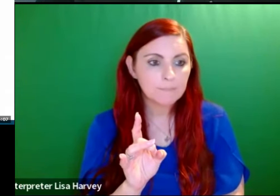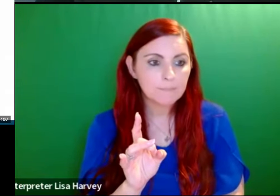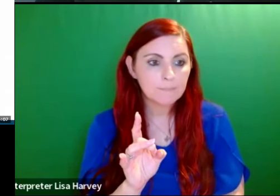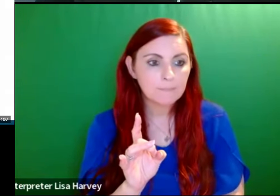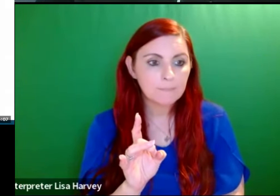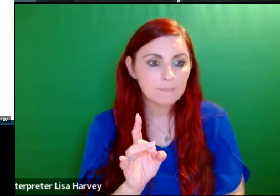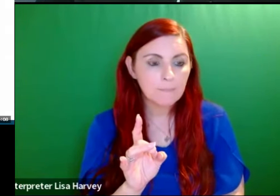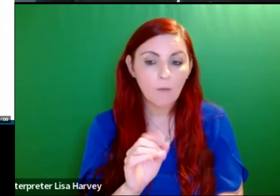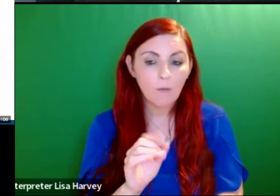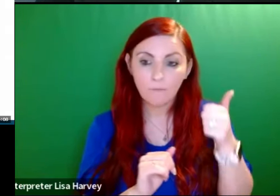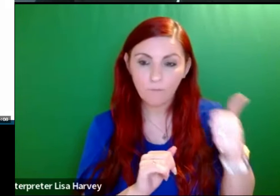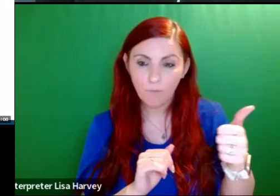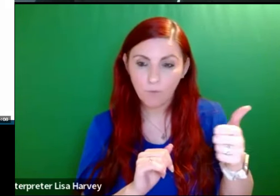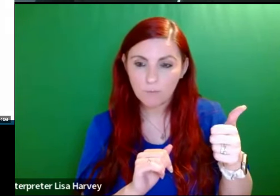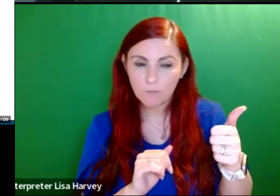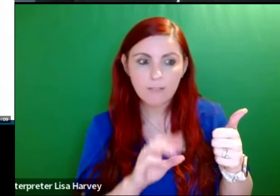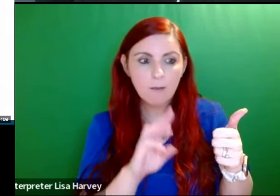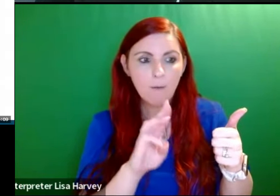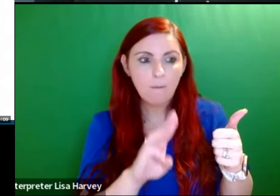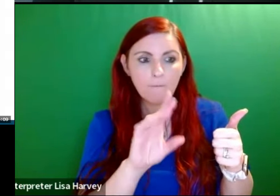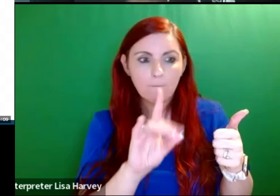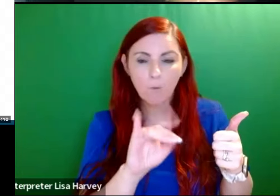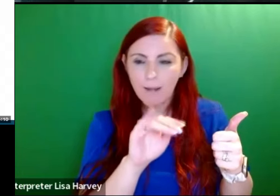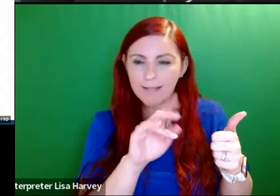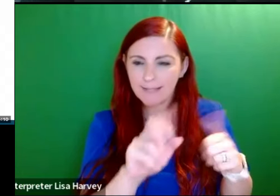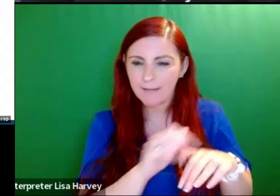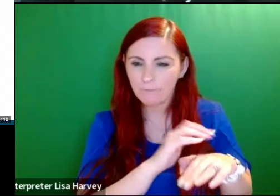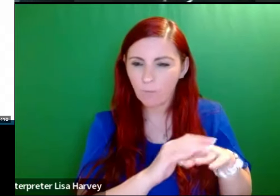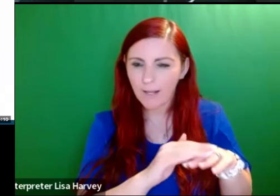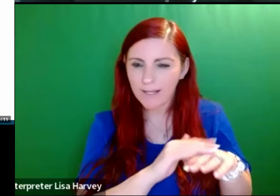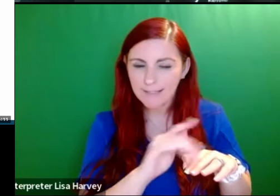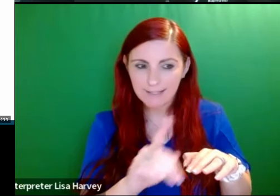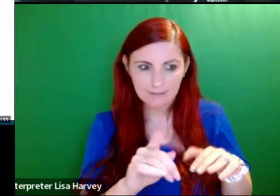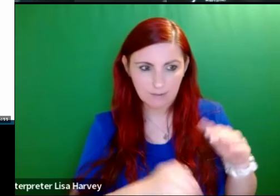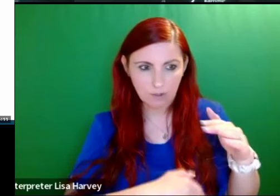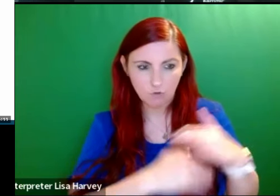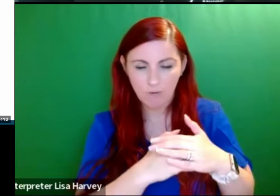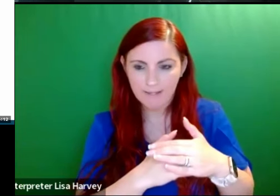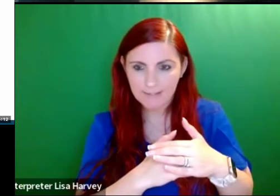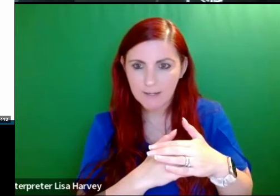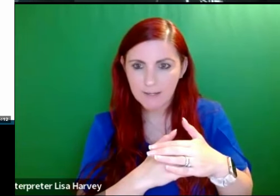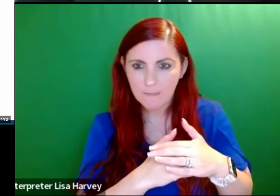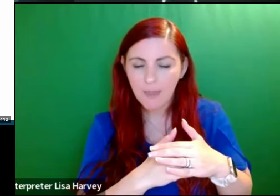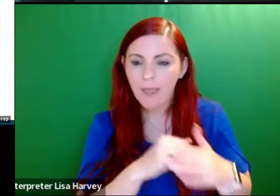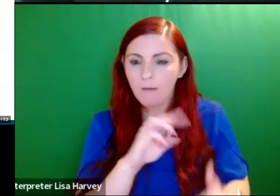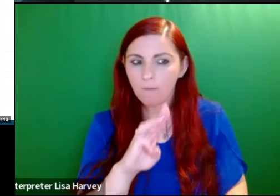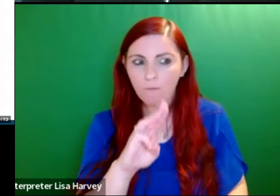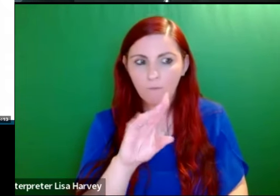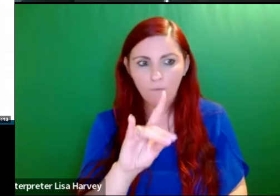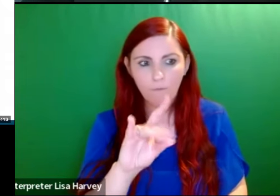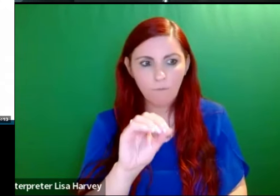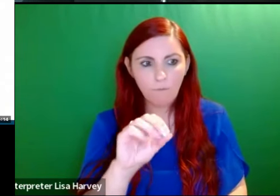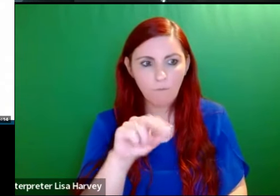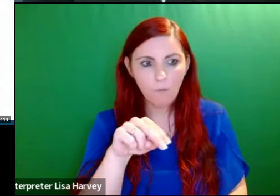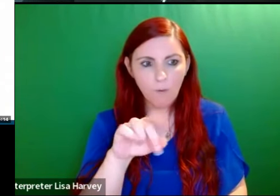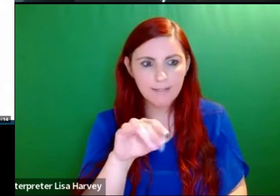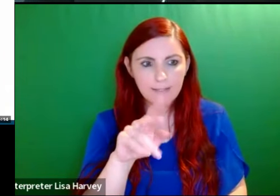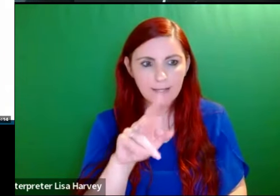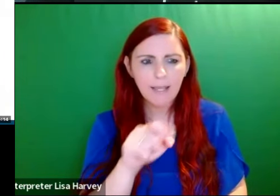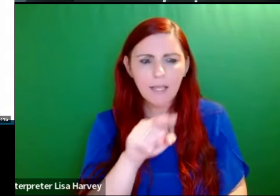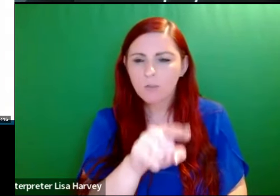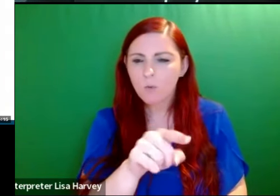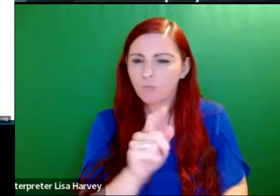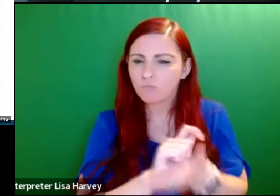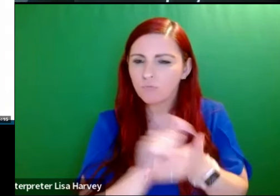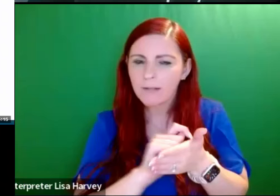the first one is a phonetically constrained sign, okay? Which Johnson and Chambry, in their literature,